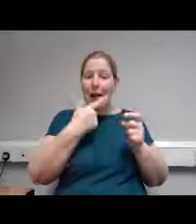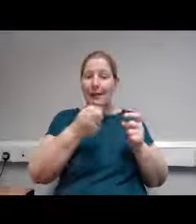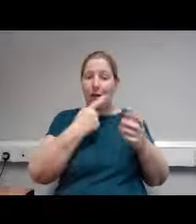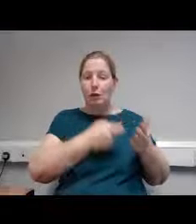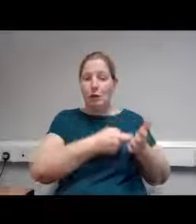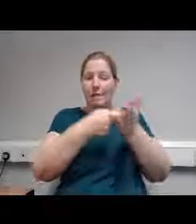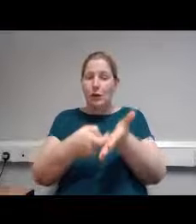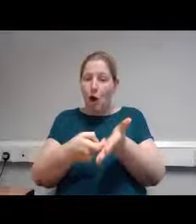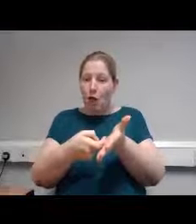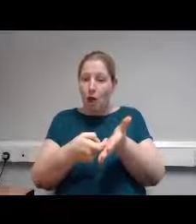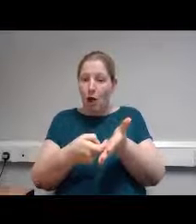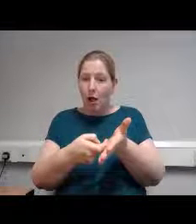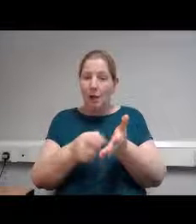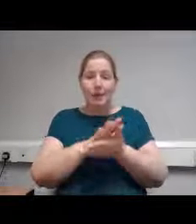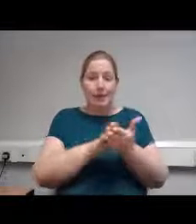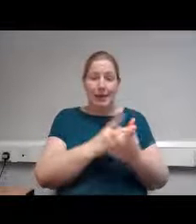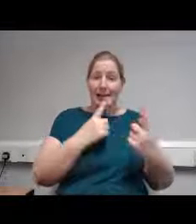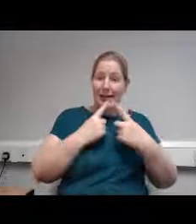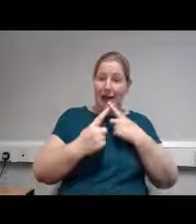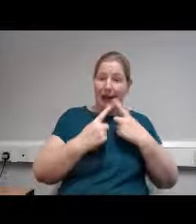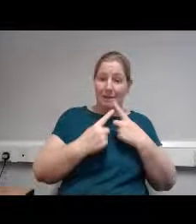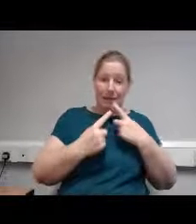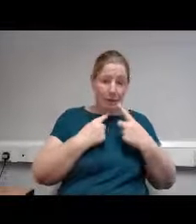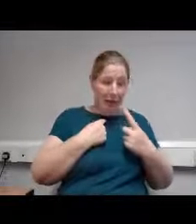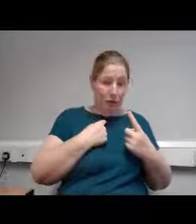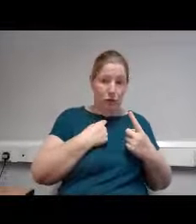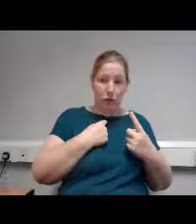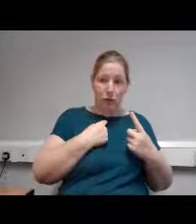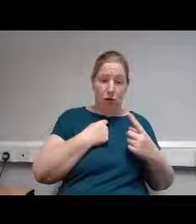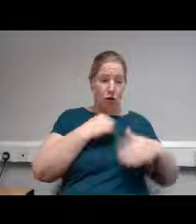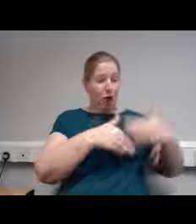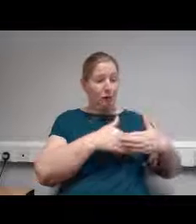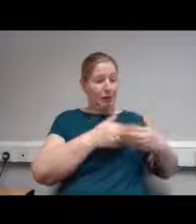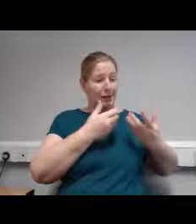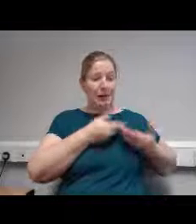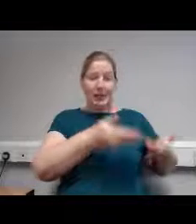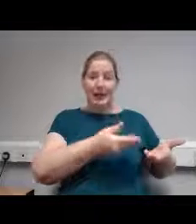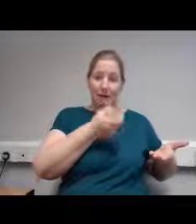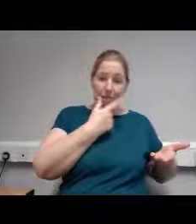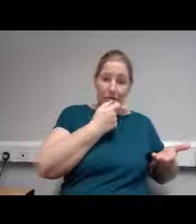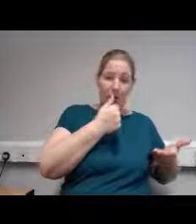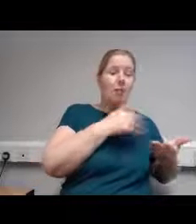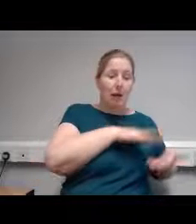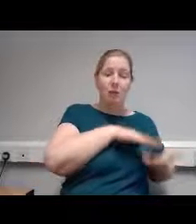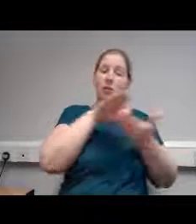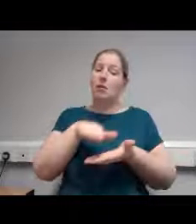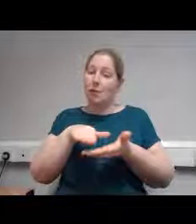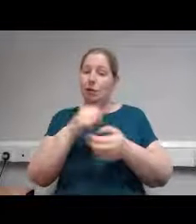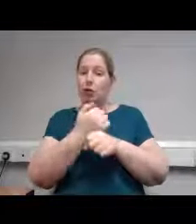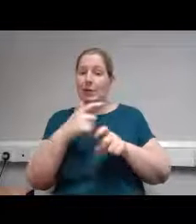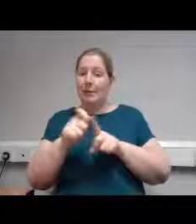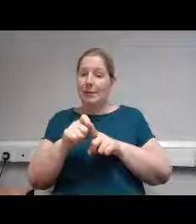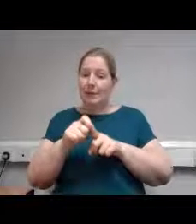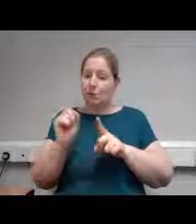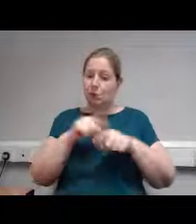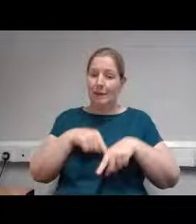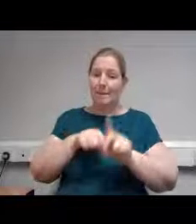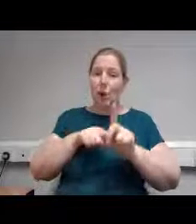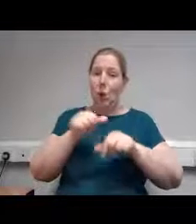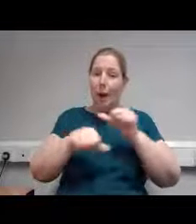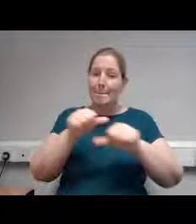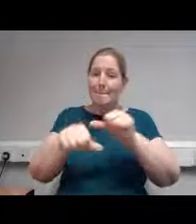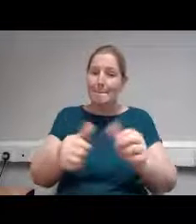information that is sent between community pharmacy and GP practice that we can look at. And we can look at how good